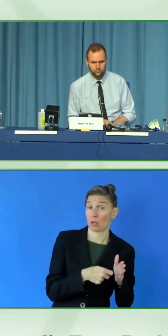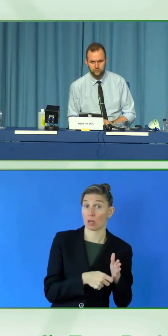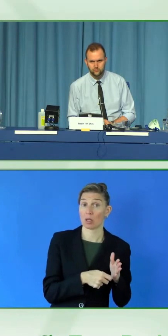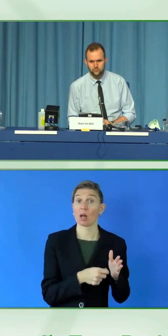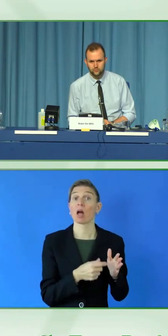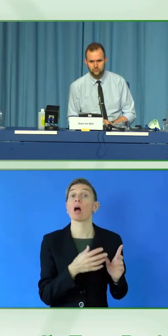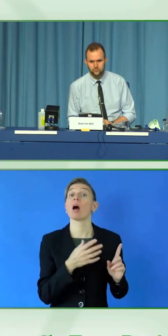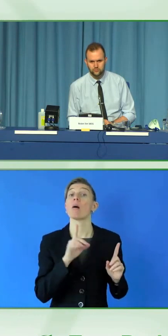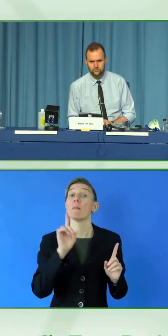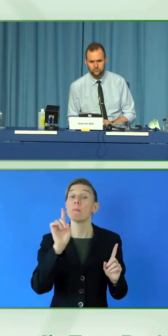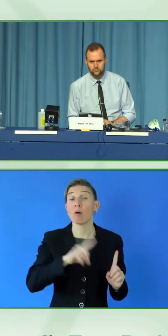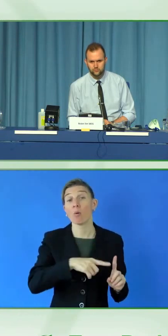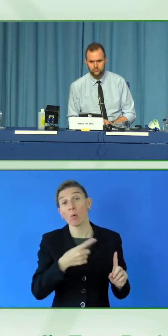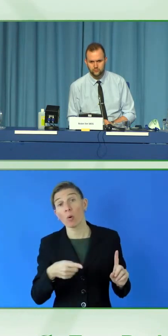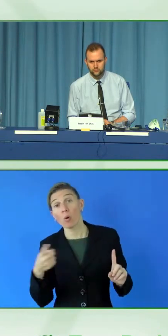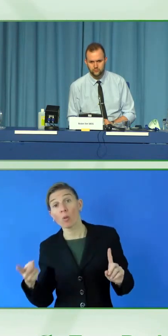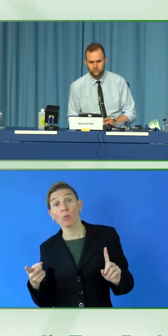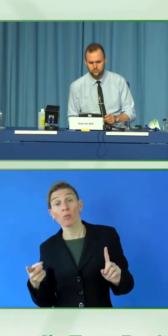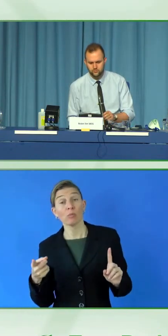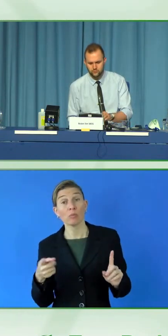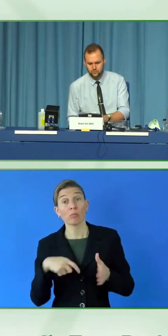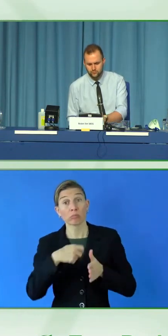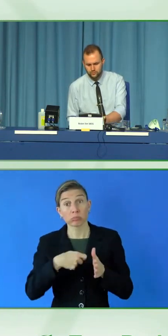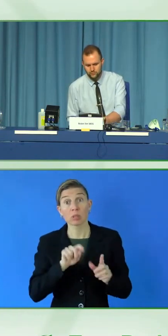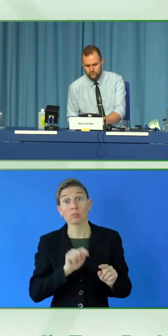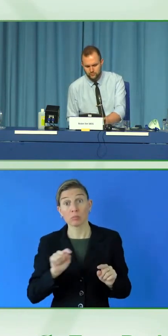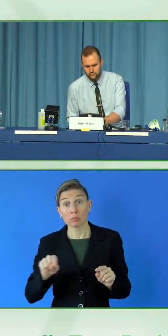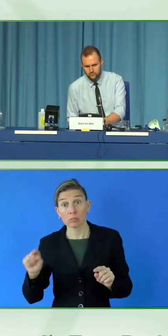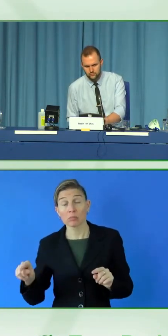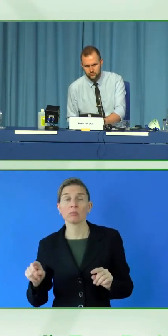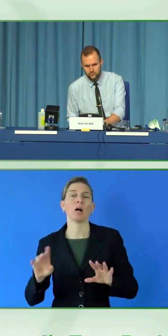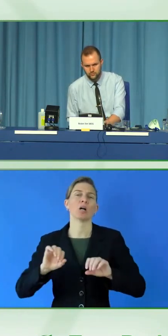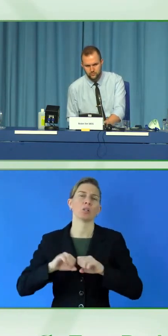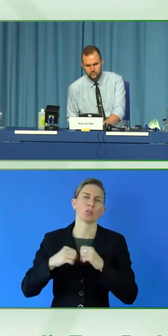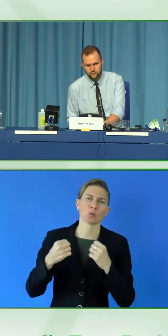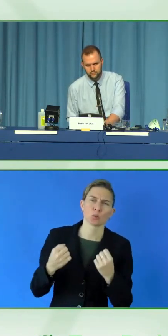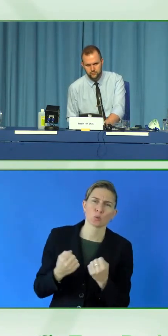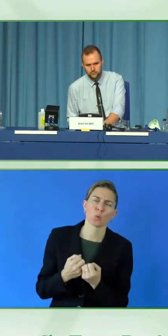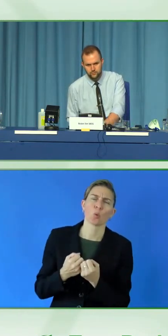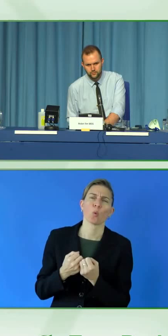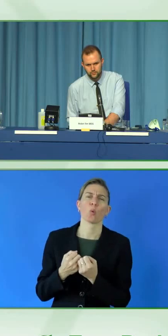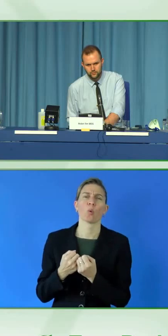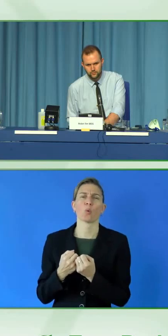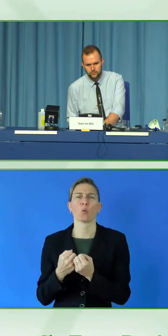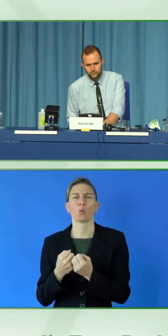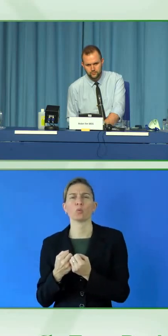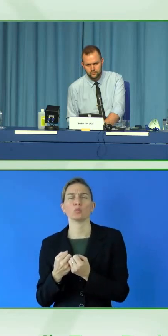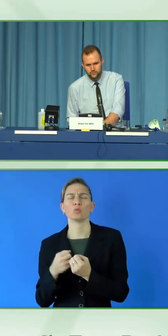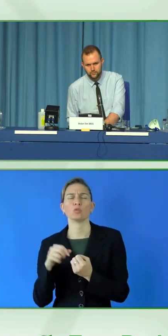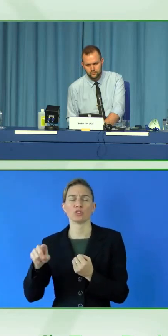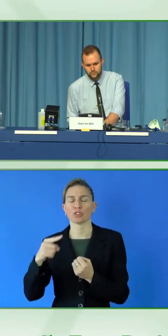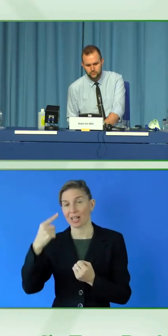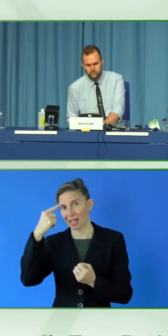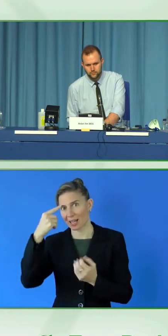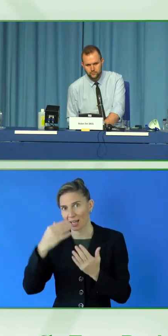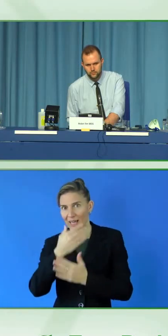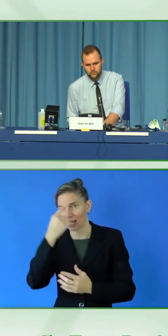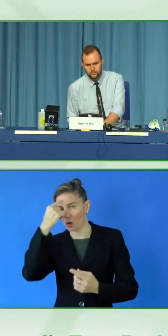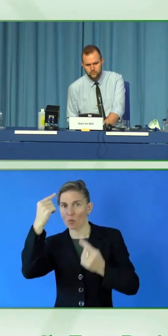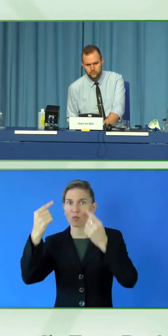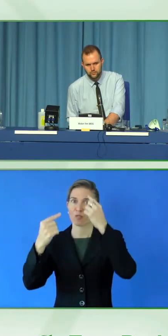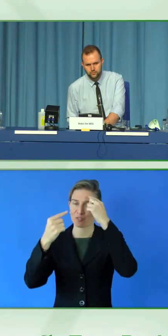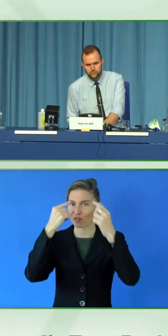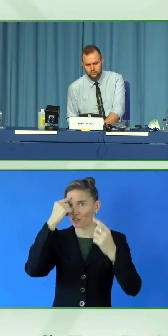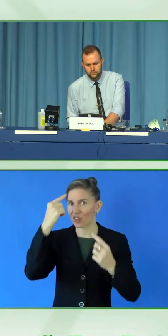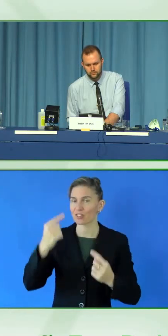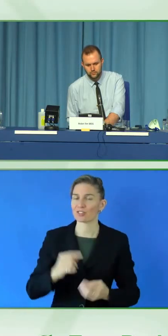projects are social innovation. We are very orientated into persons with